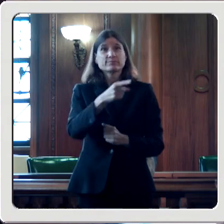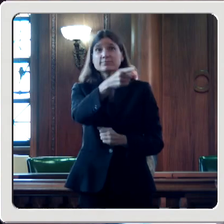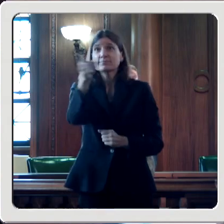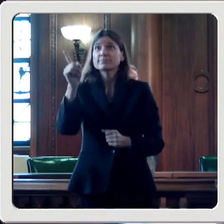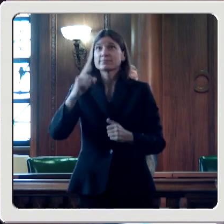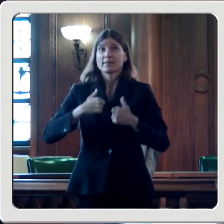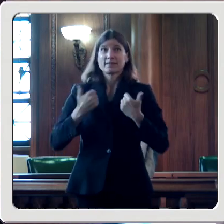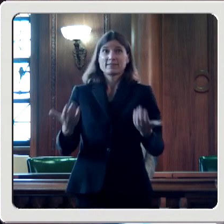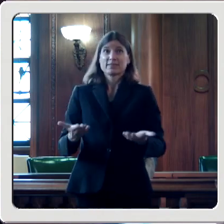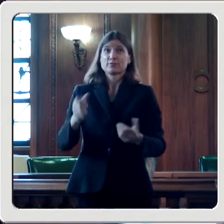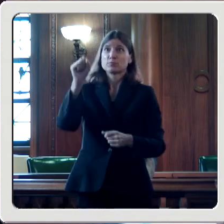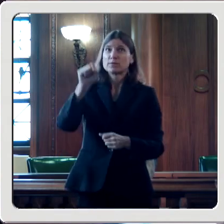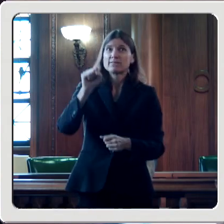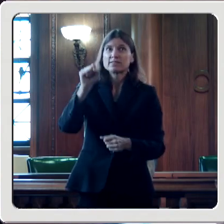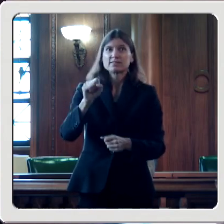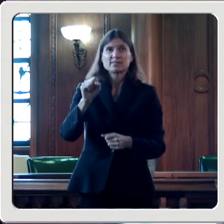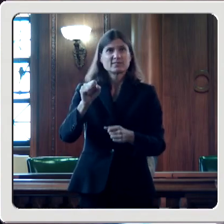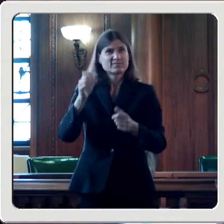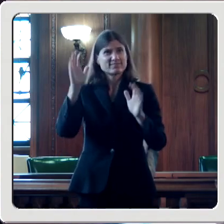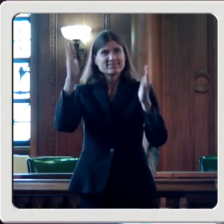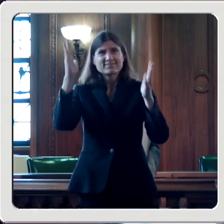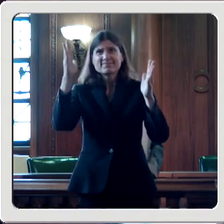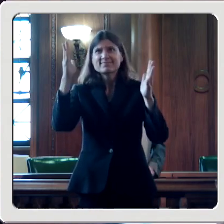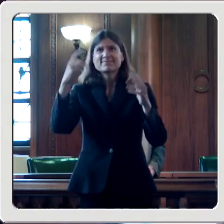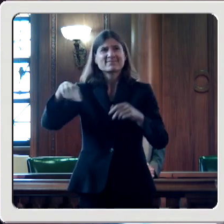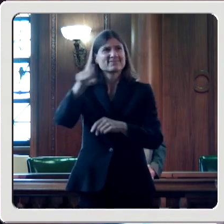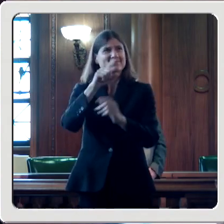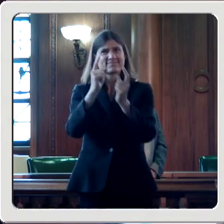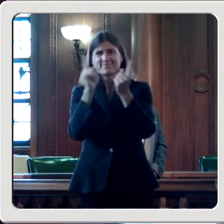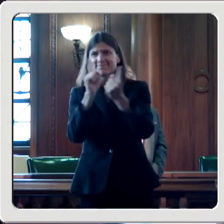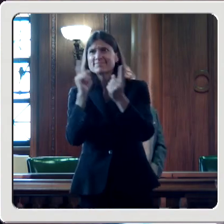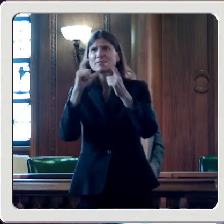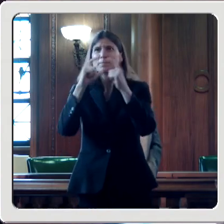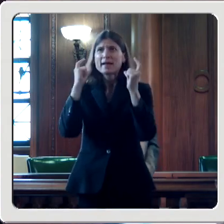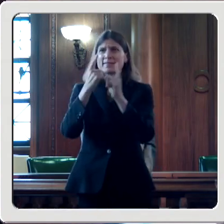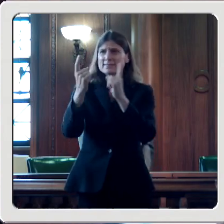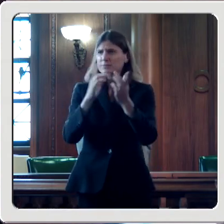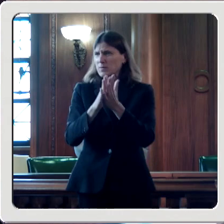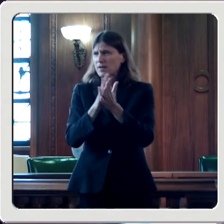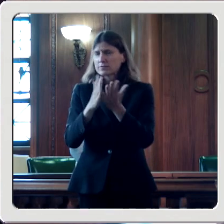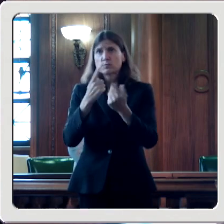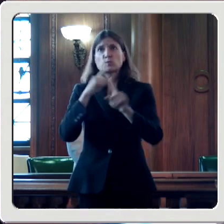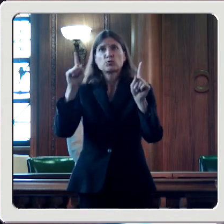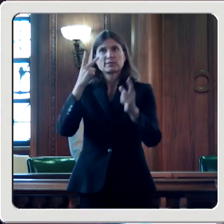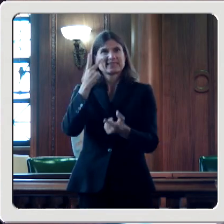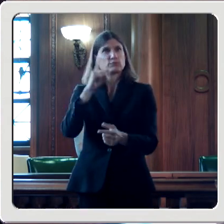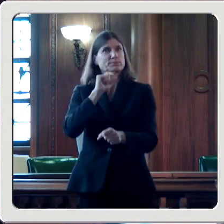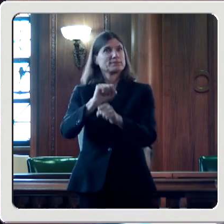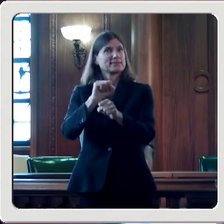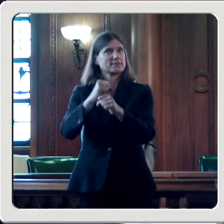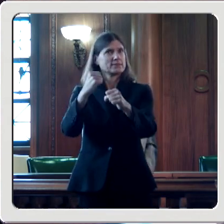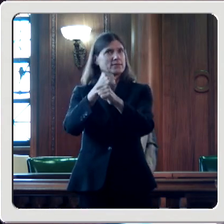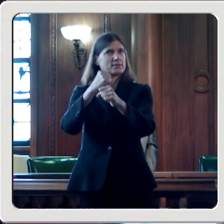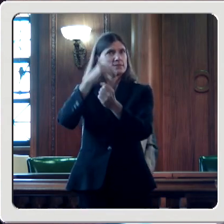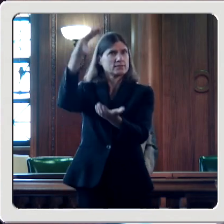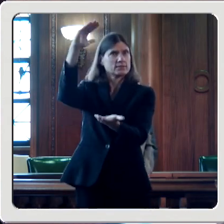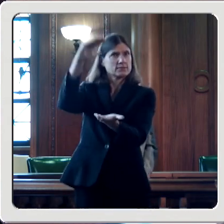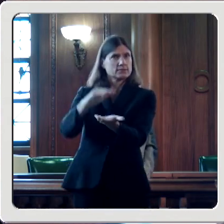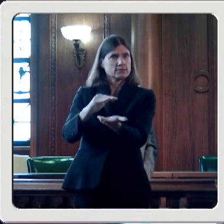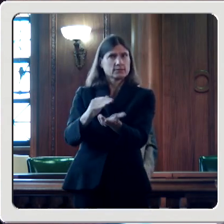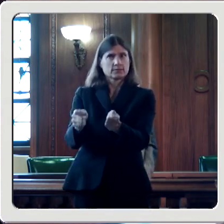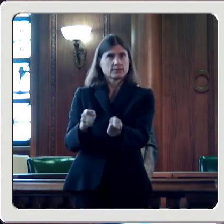you're doing. It's working. Unless, of course, you're doing something that you shouldn't be doing. And I'll get to that in just a